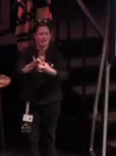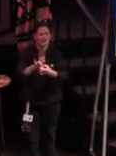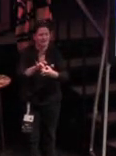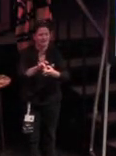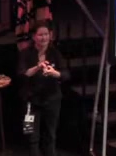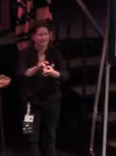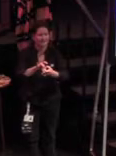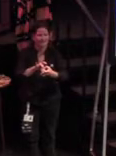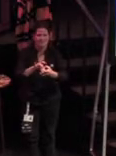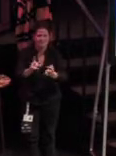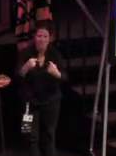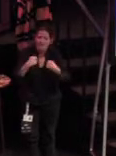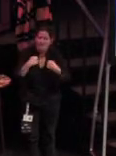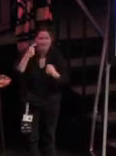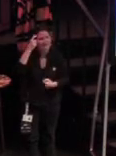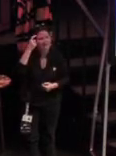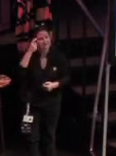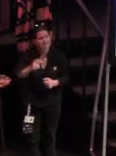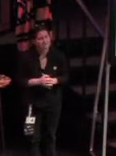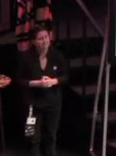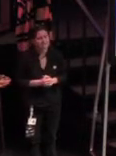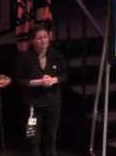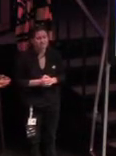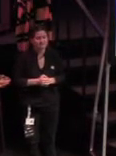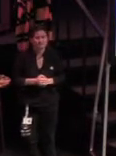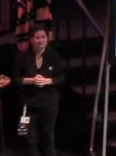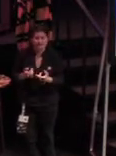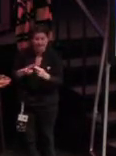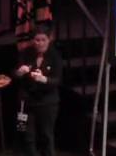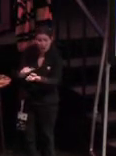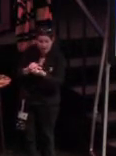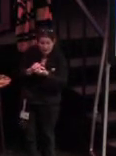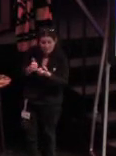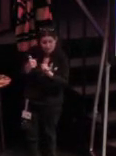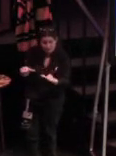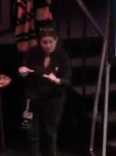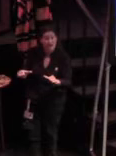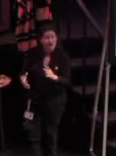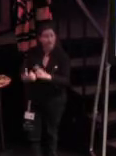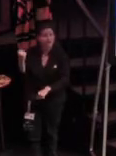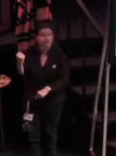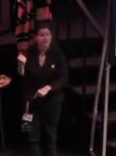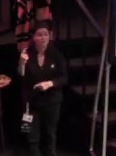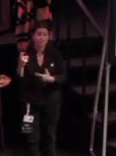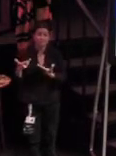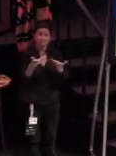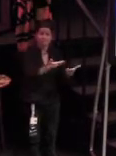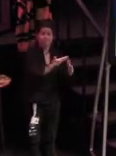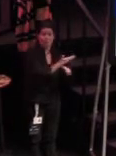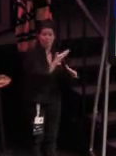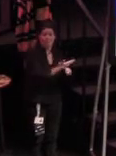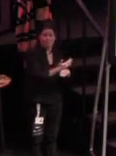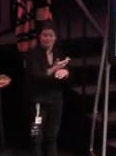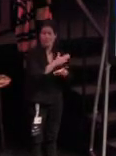I just thought, it just makes sense. Hire me and I'll do it. And so I got the job, and that's what I did. I spent a year as